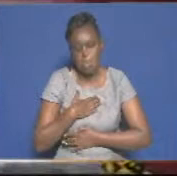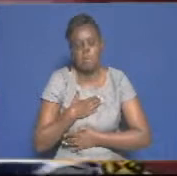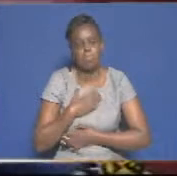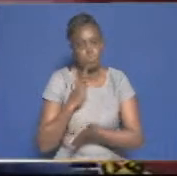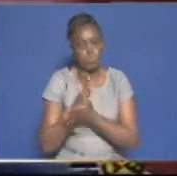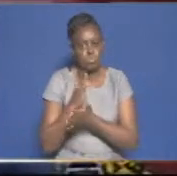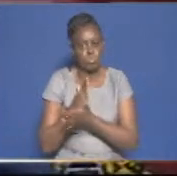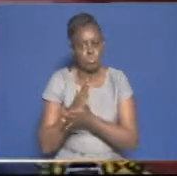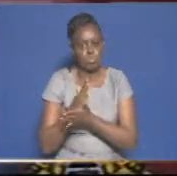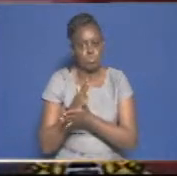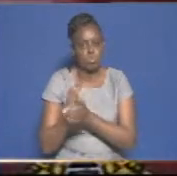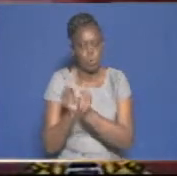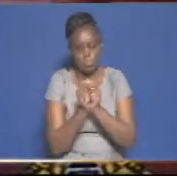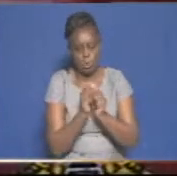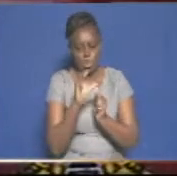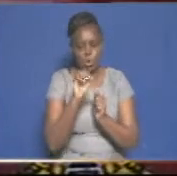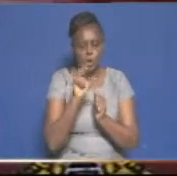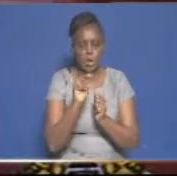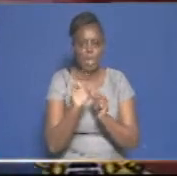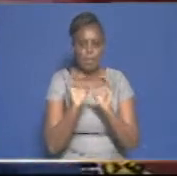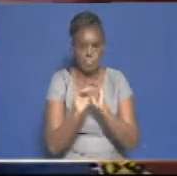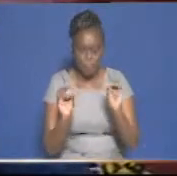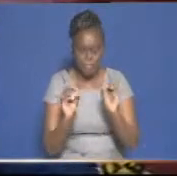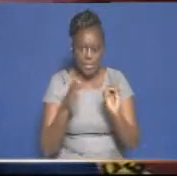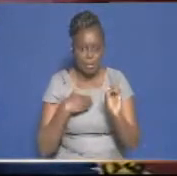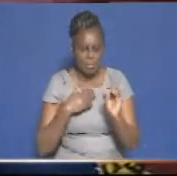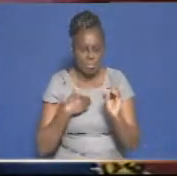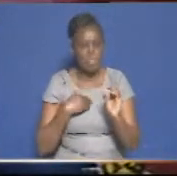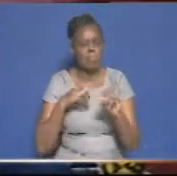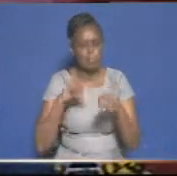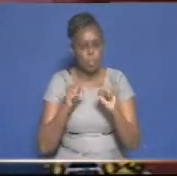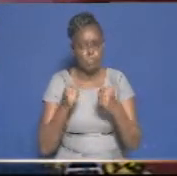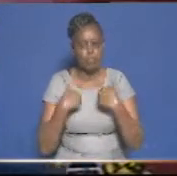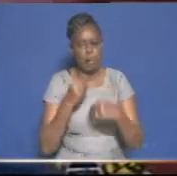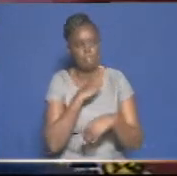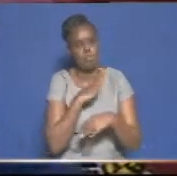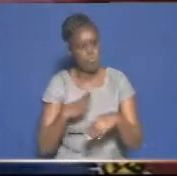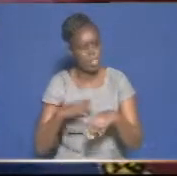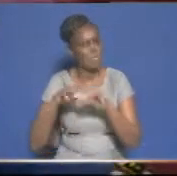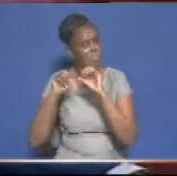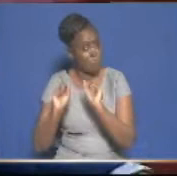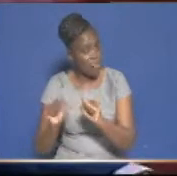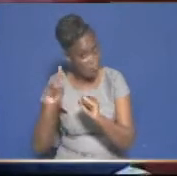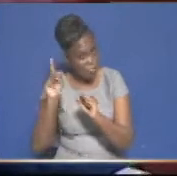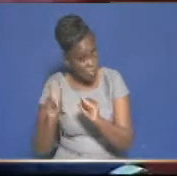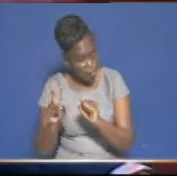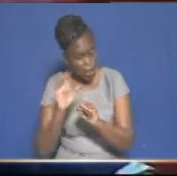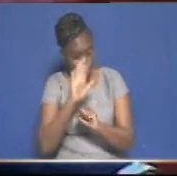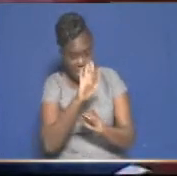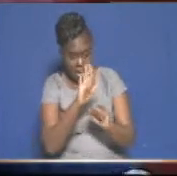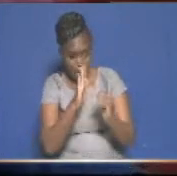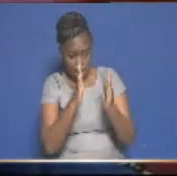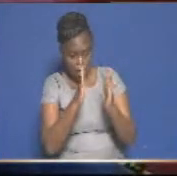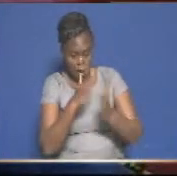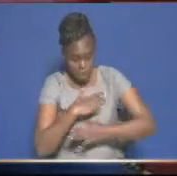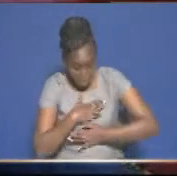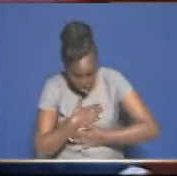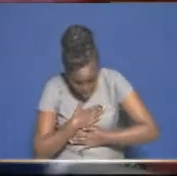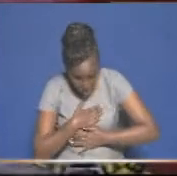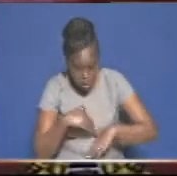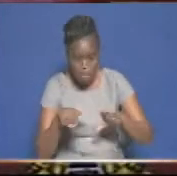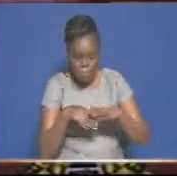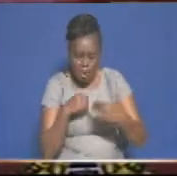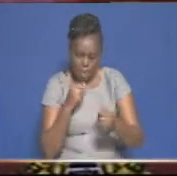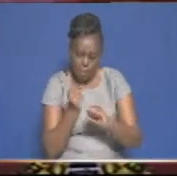in good books with the ODM, you know I'm entitled to become to have a committee. And Jakoyo went out of his way and made